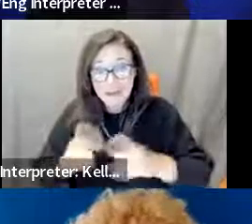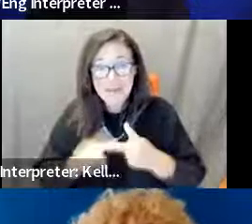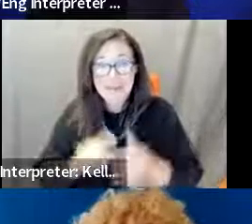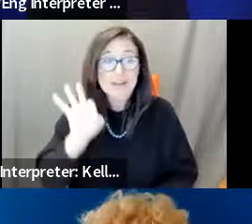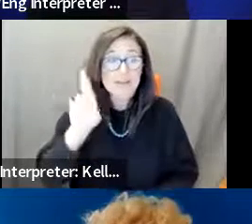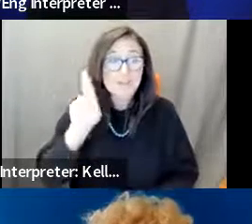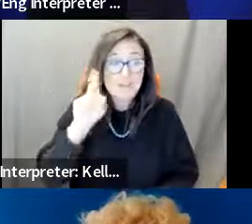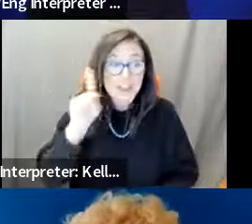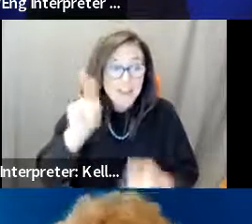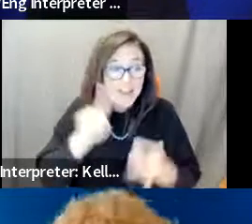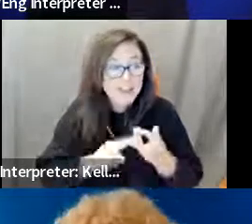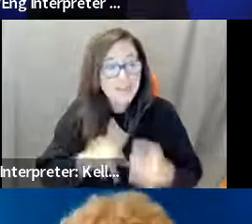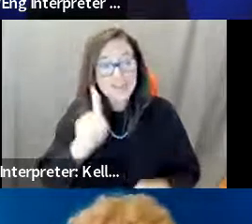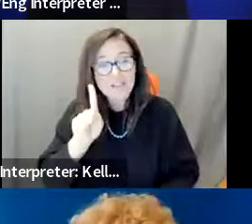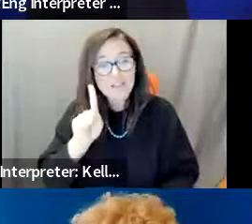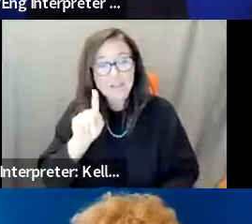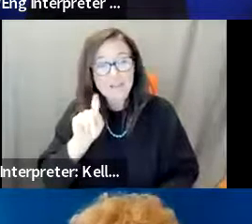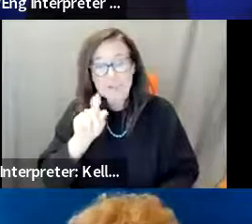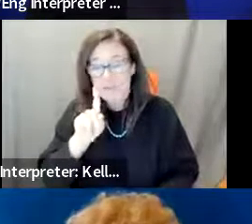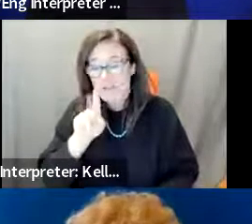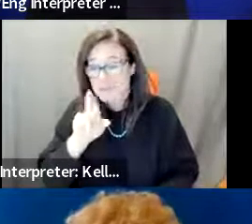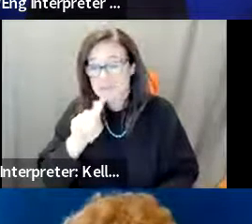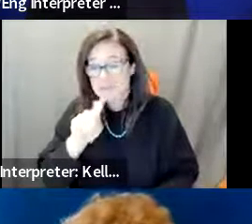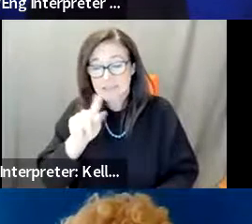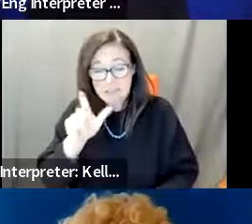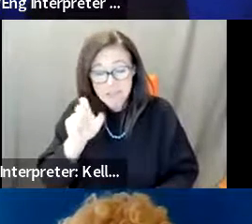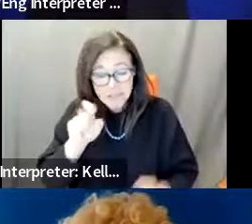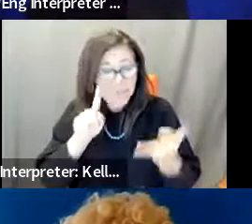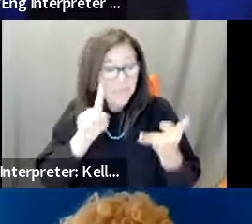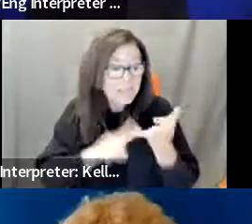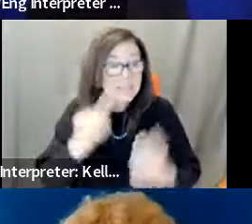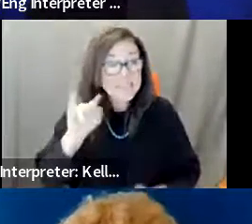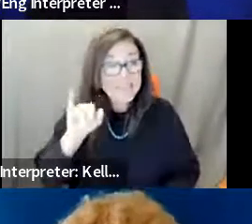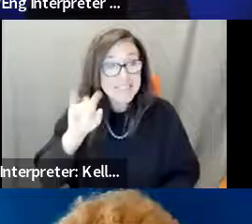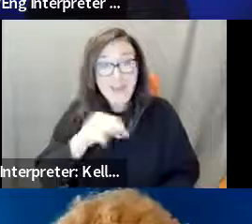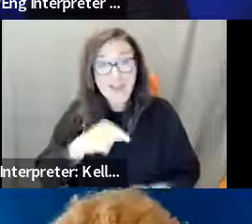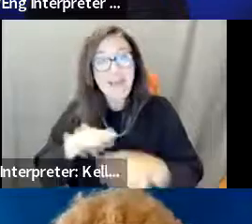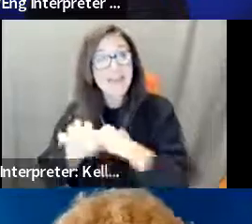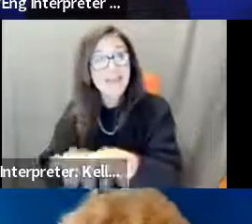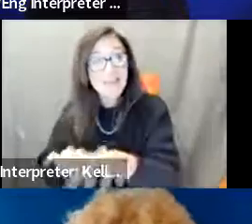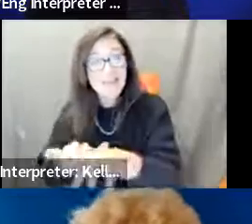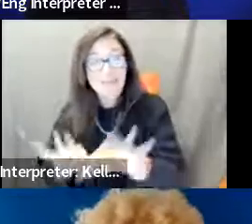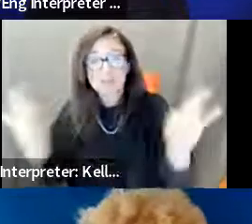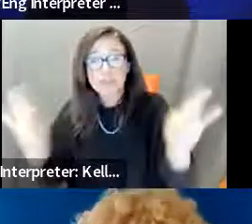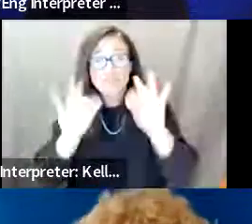interpreters, our captioner, thank you all, and happy Wednesday.